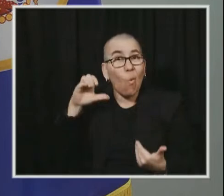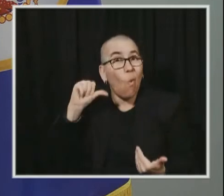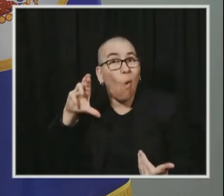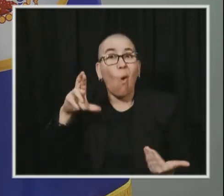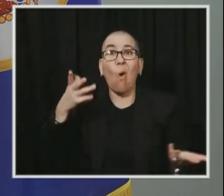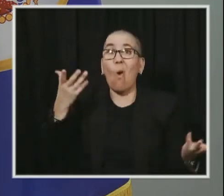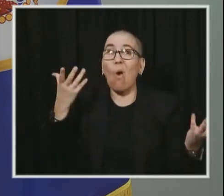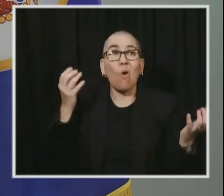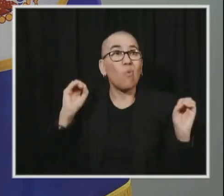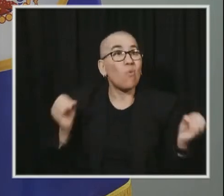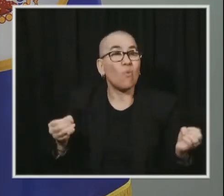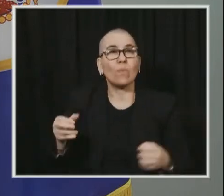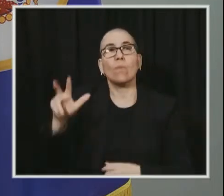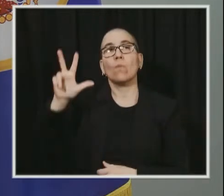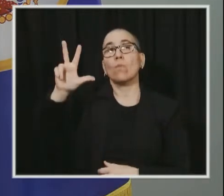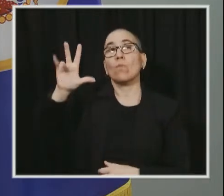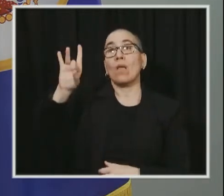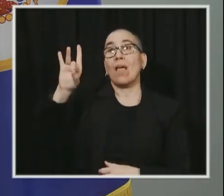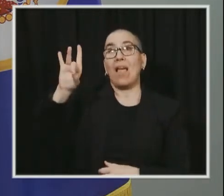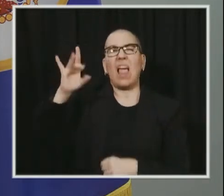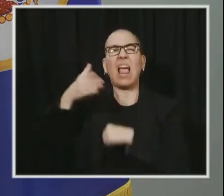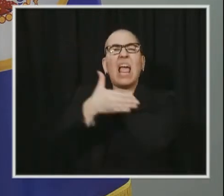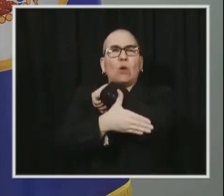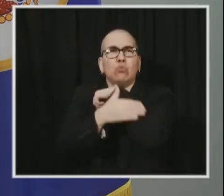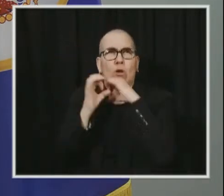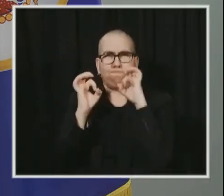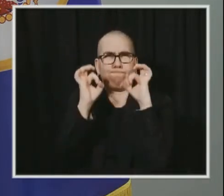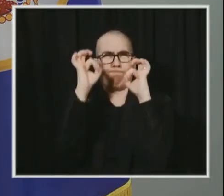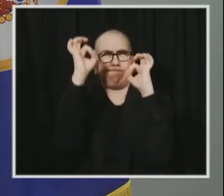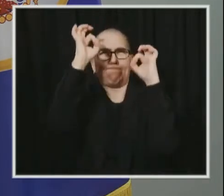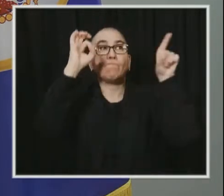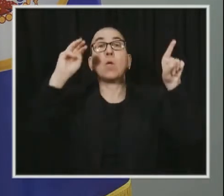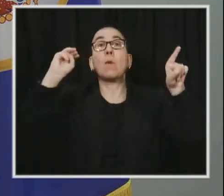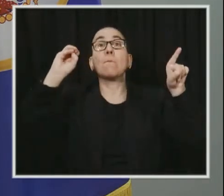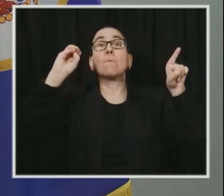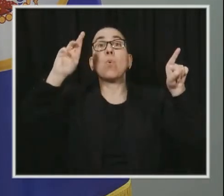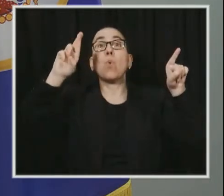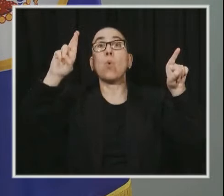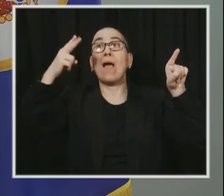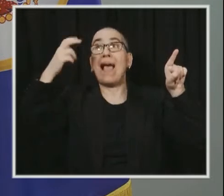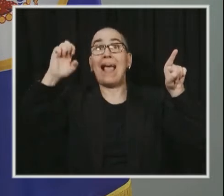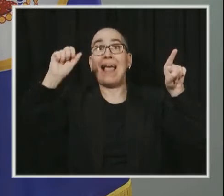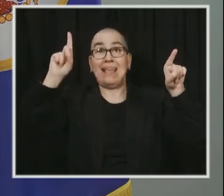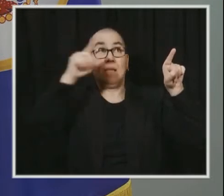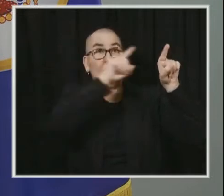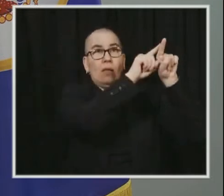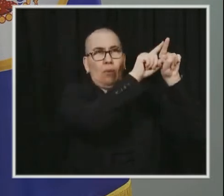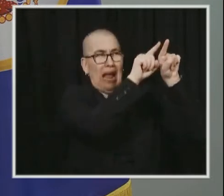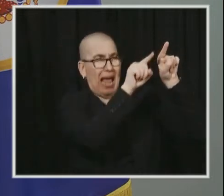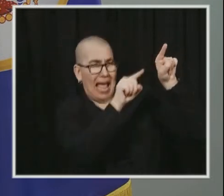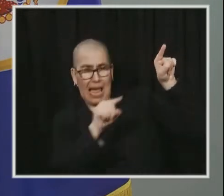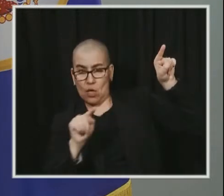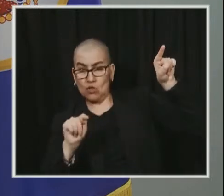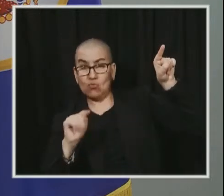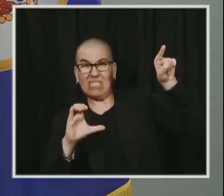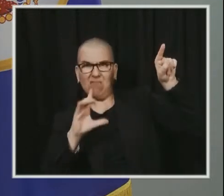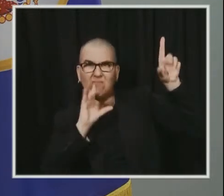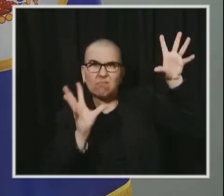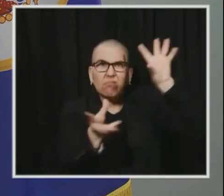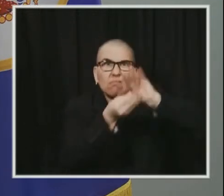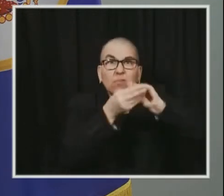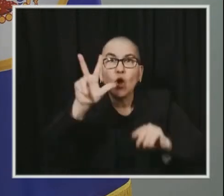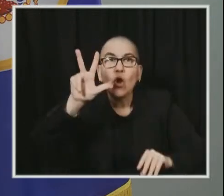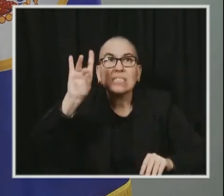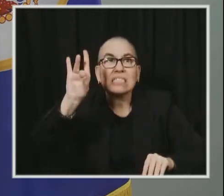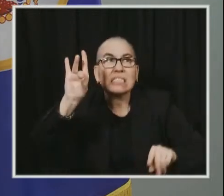and has helped vaccinate people from Moorhead to the Twin Cities. People in low-cost housing, homeless shelters, assisted living facilities,